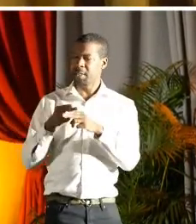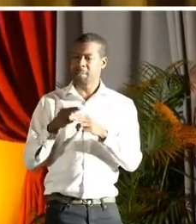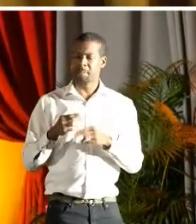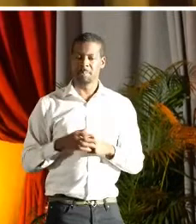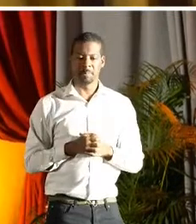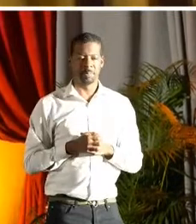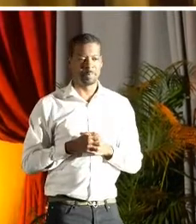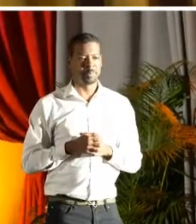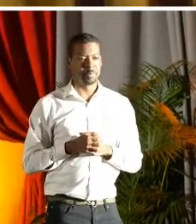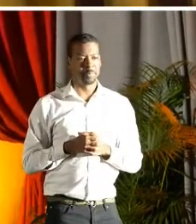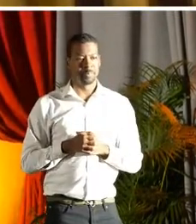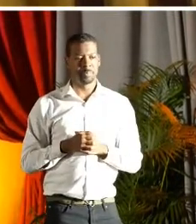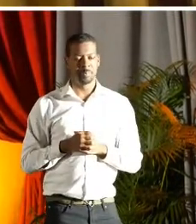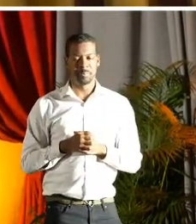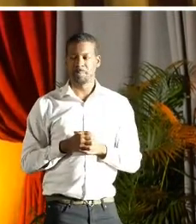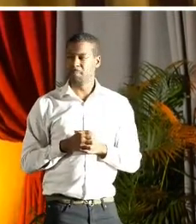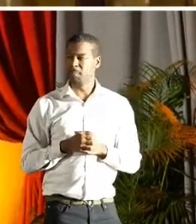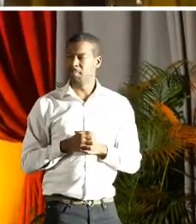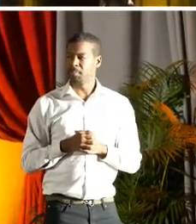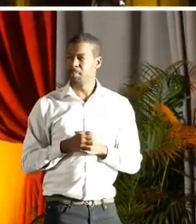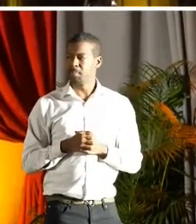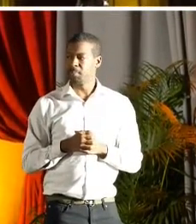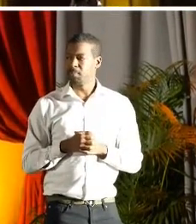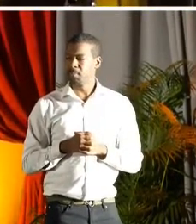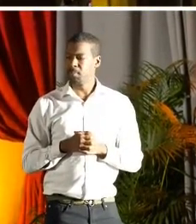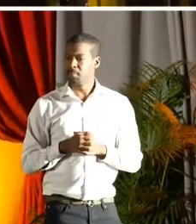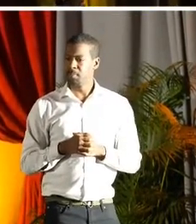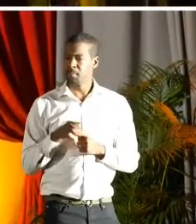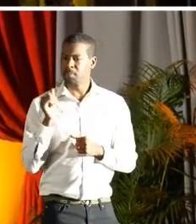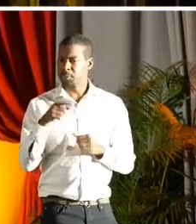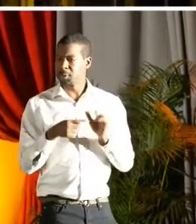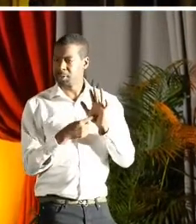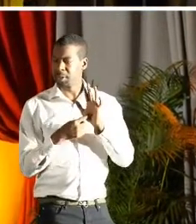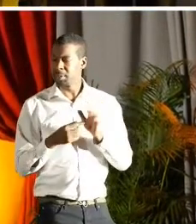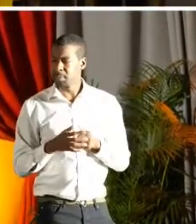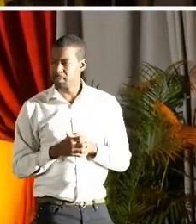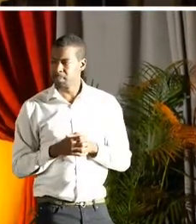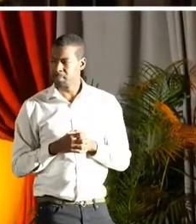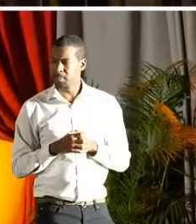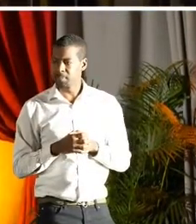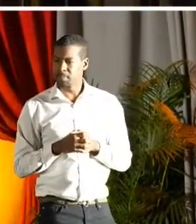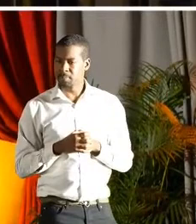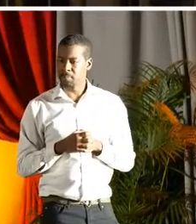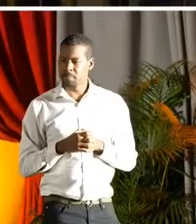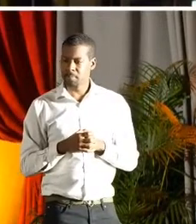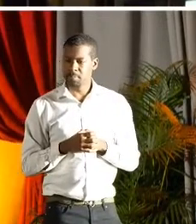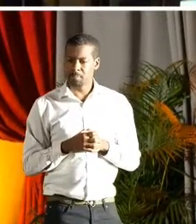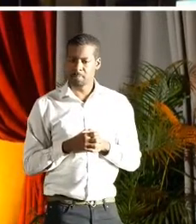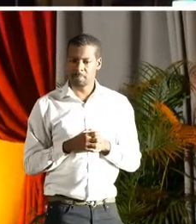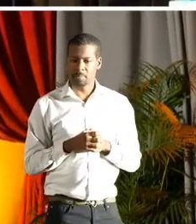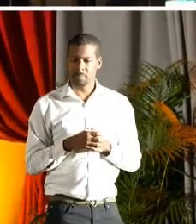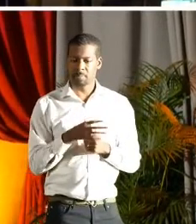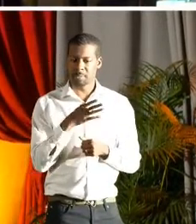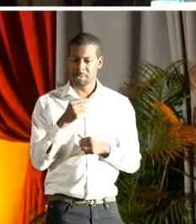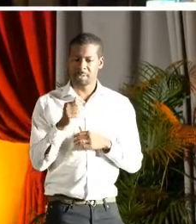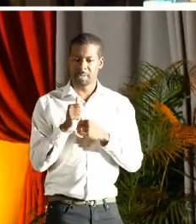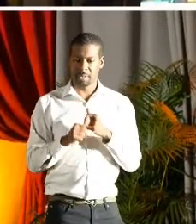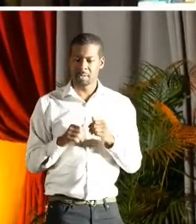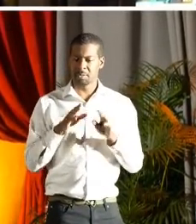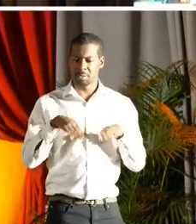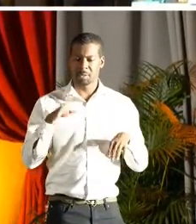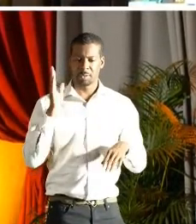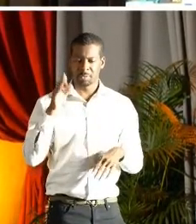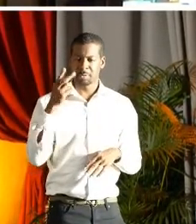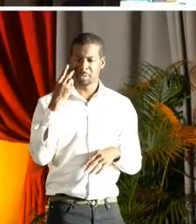And so, yeah, it was a no-brainer when it was brought to me. And every child should